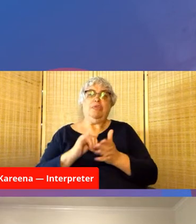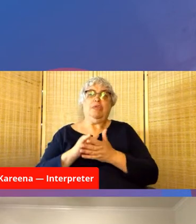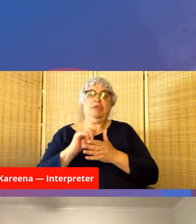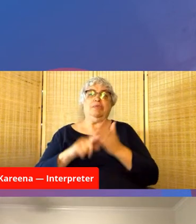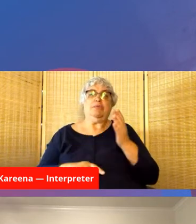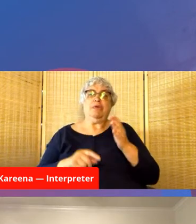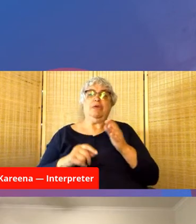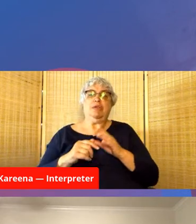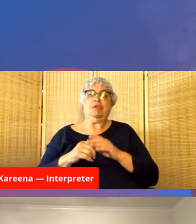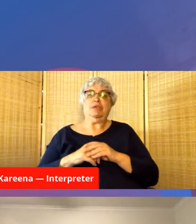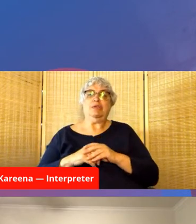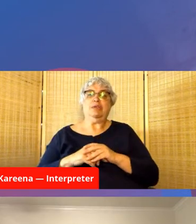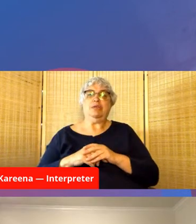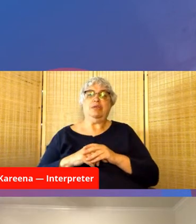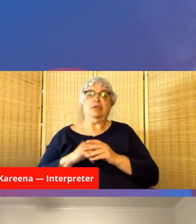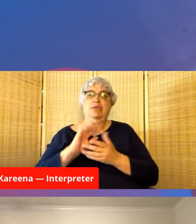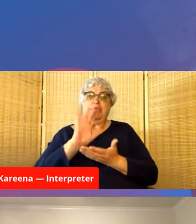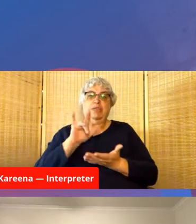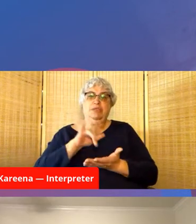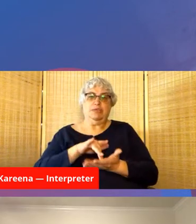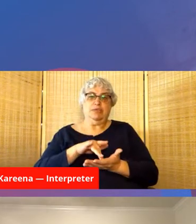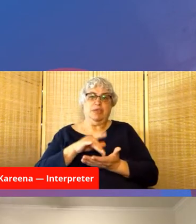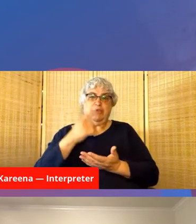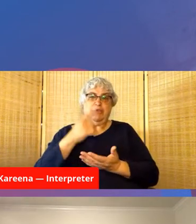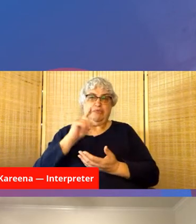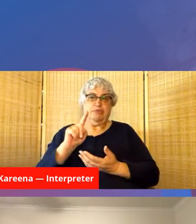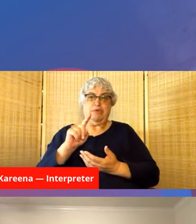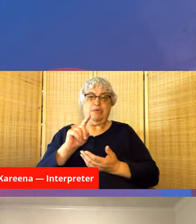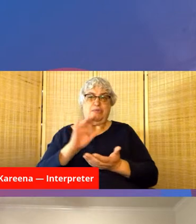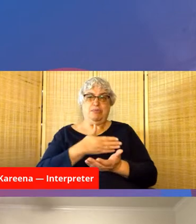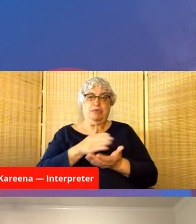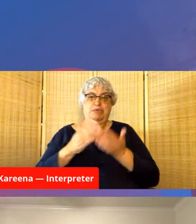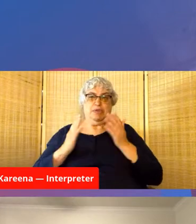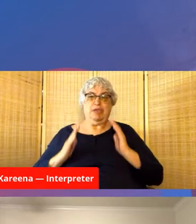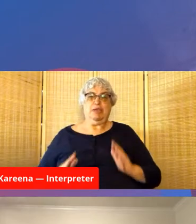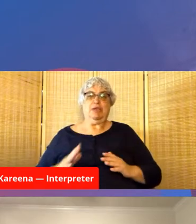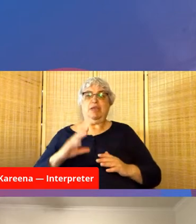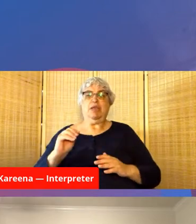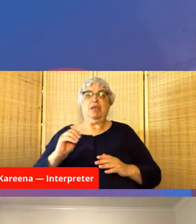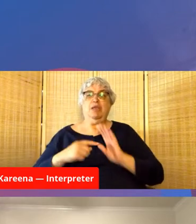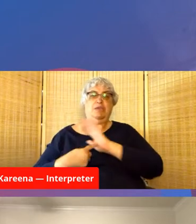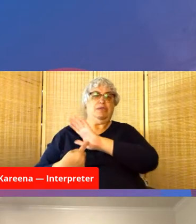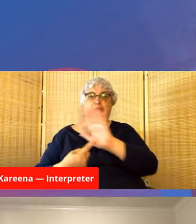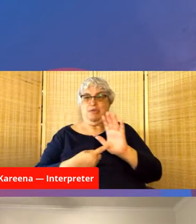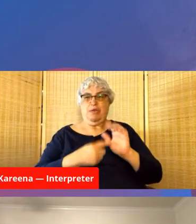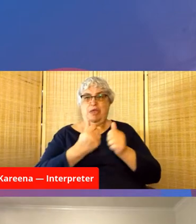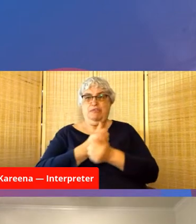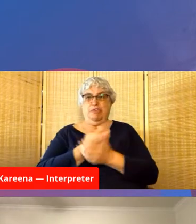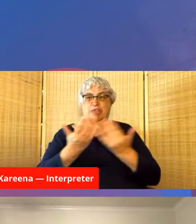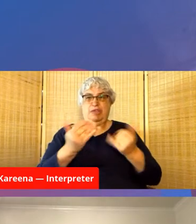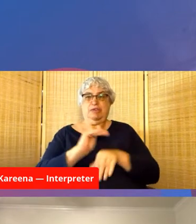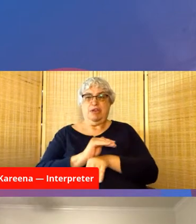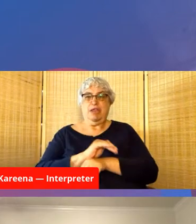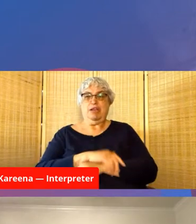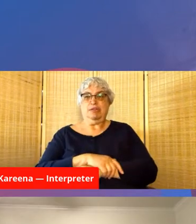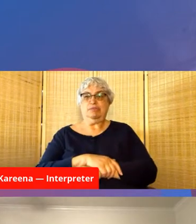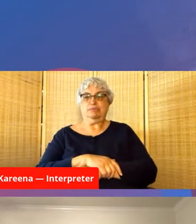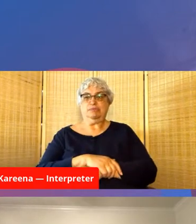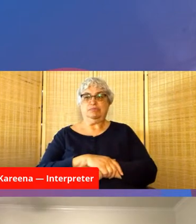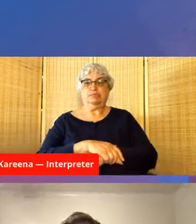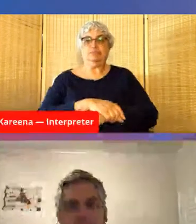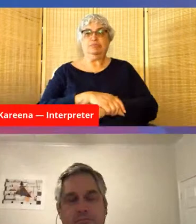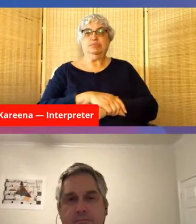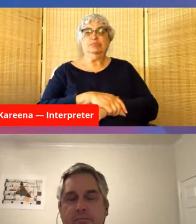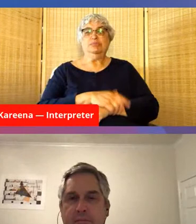of the crux of being a musician, and it was on full display, I think, tonight. Mm. Thank